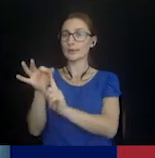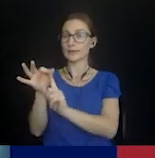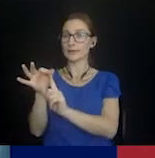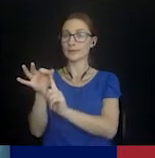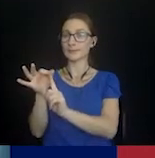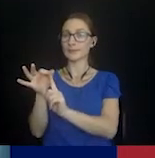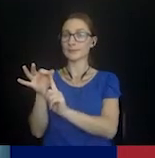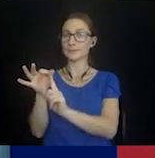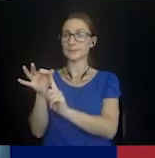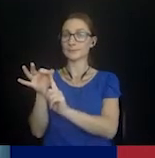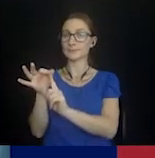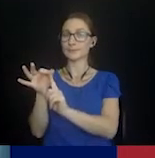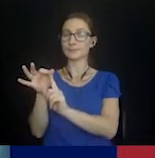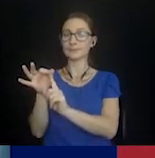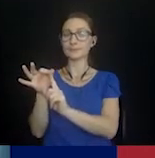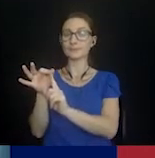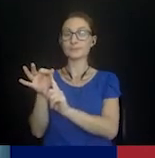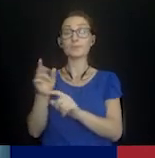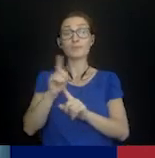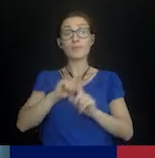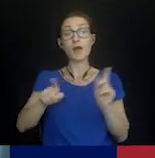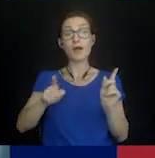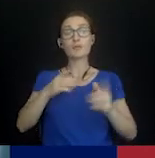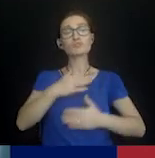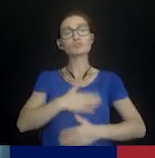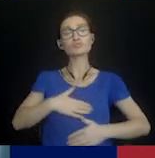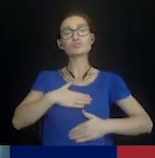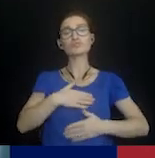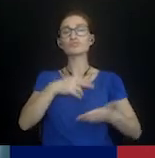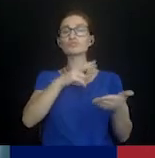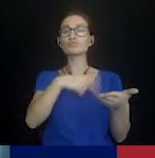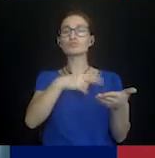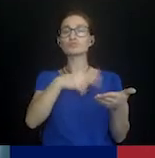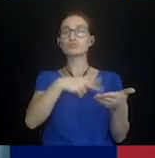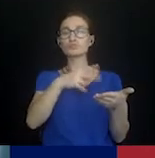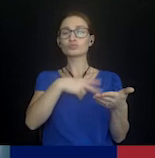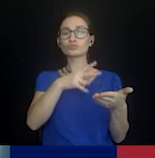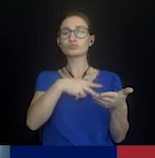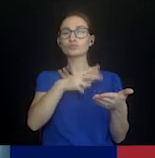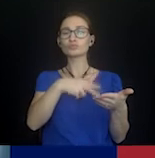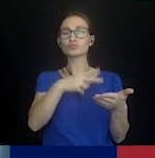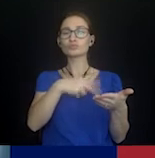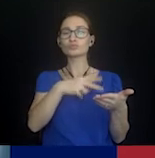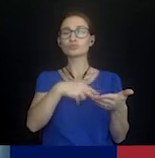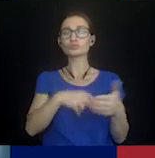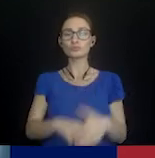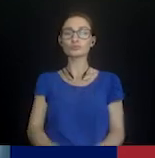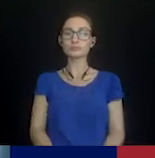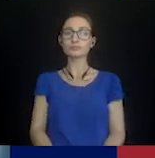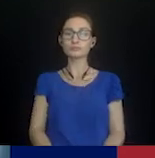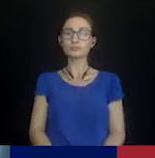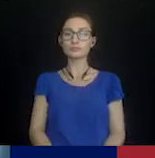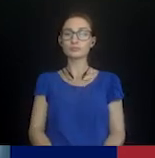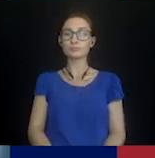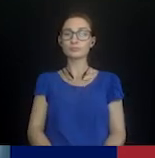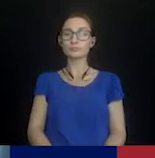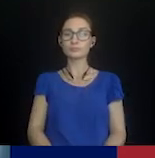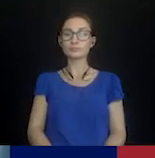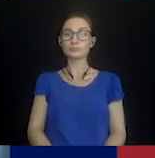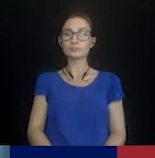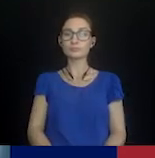unique, but an enjoyable read. That being